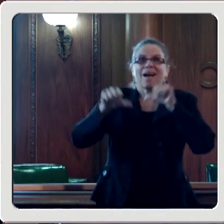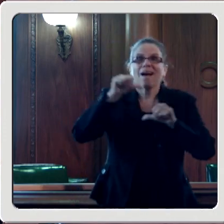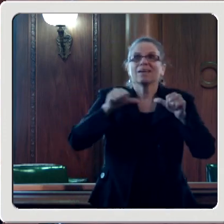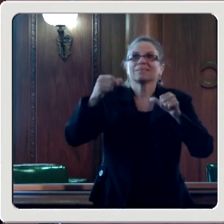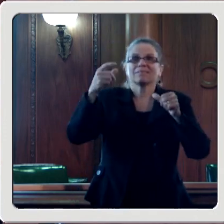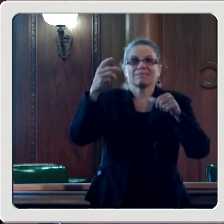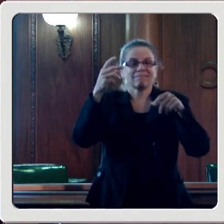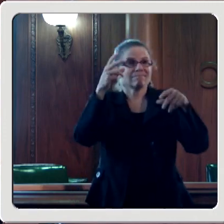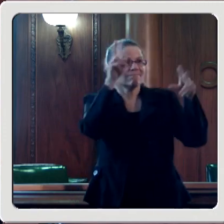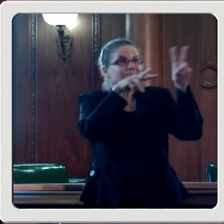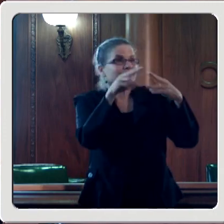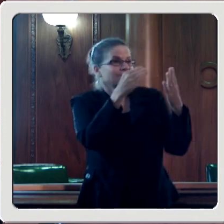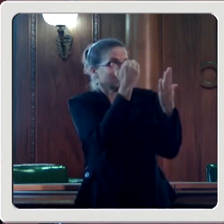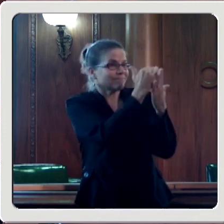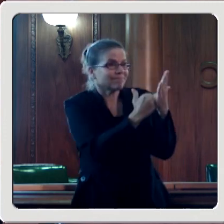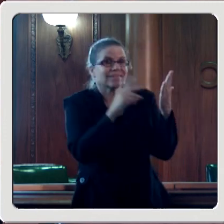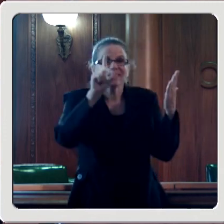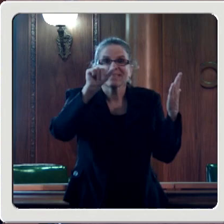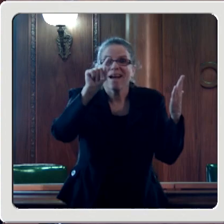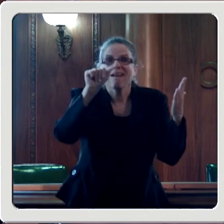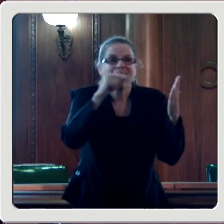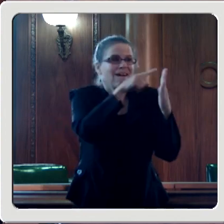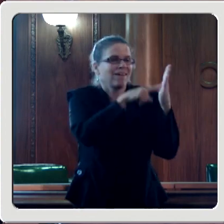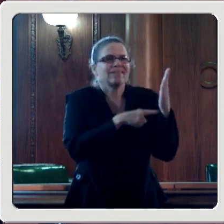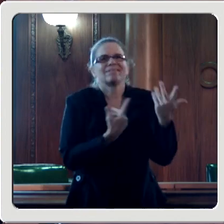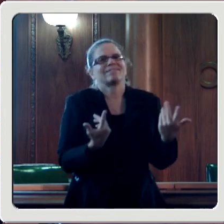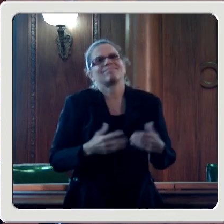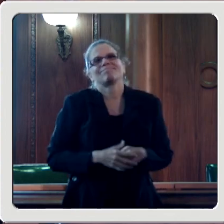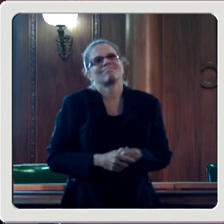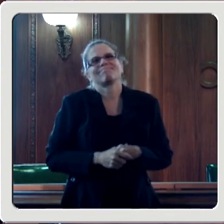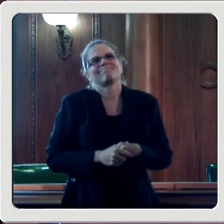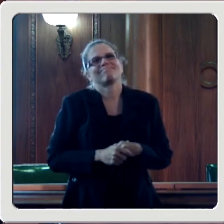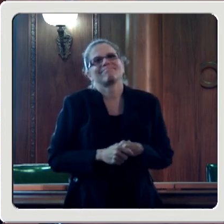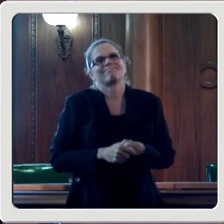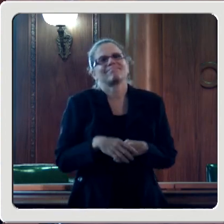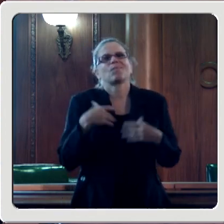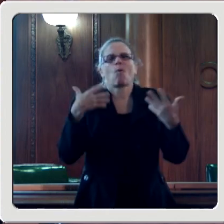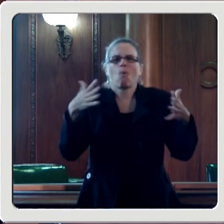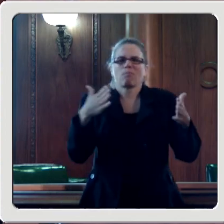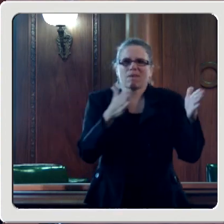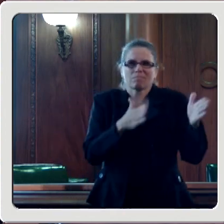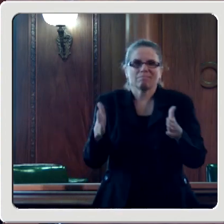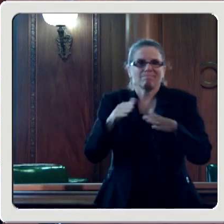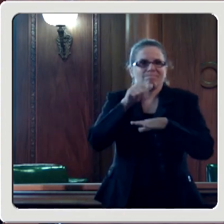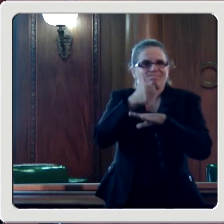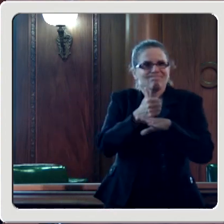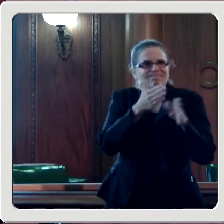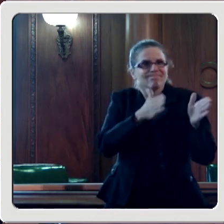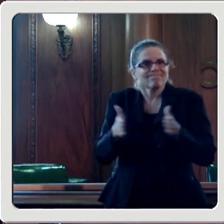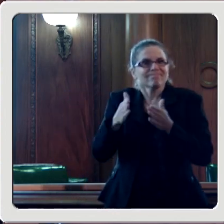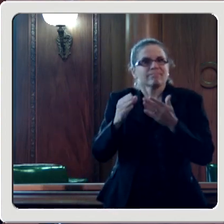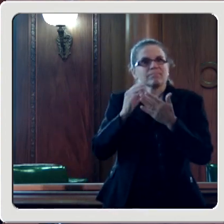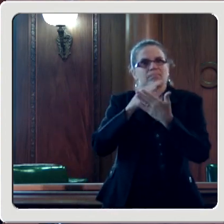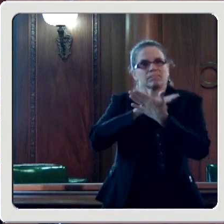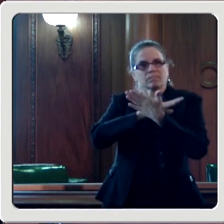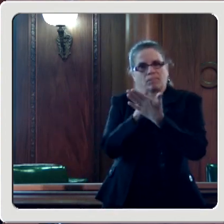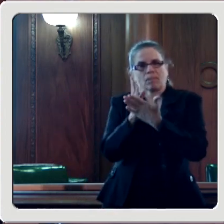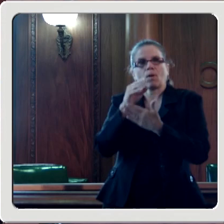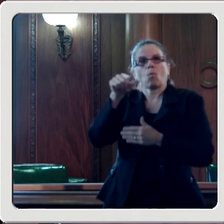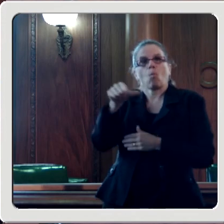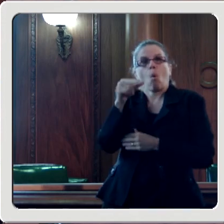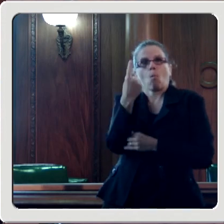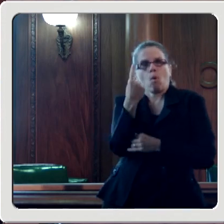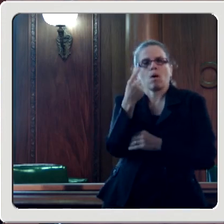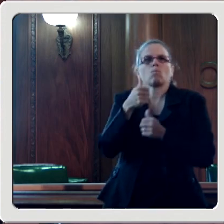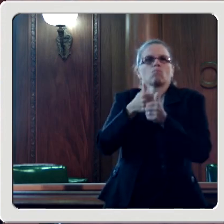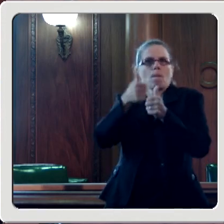medical aspect. So we have plans in place. This is plan one, and then we're going to continue to transition an